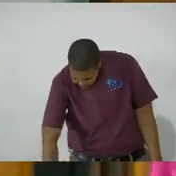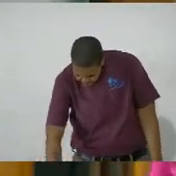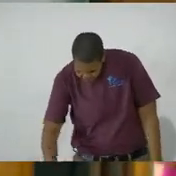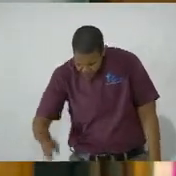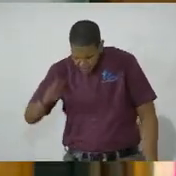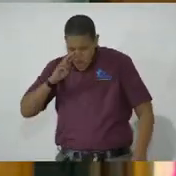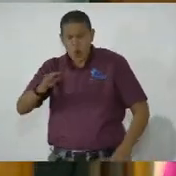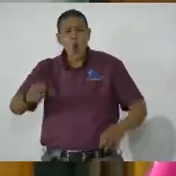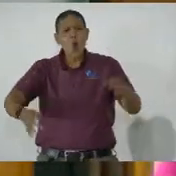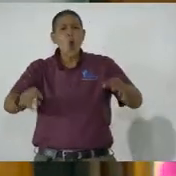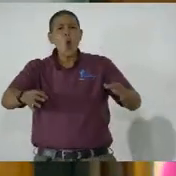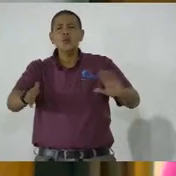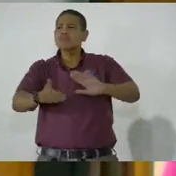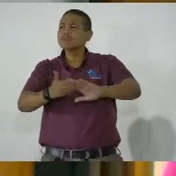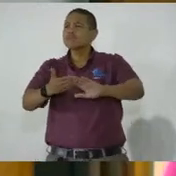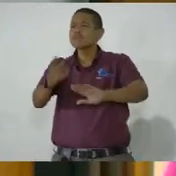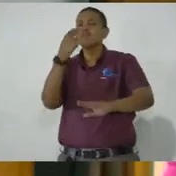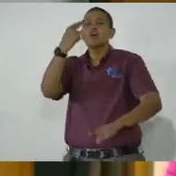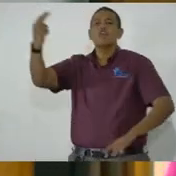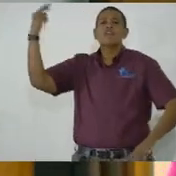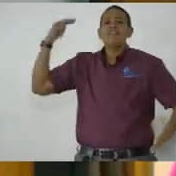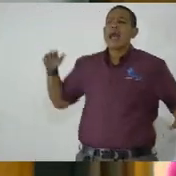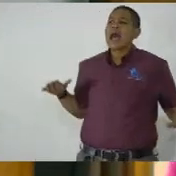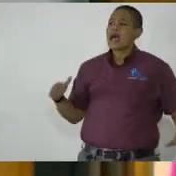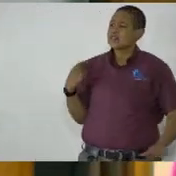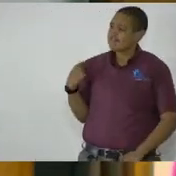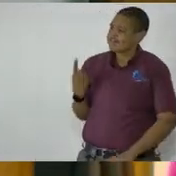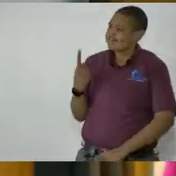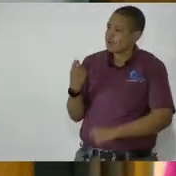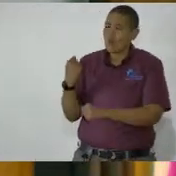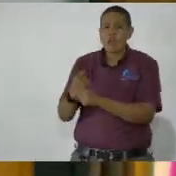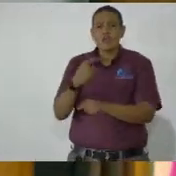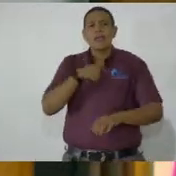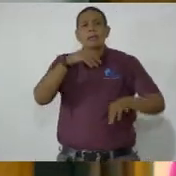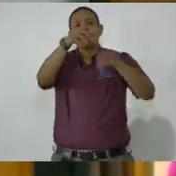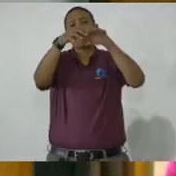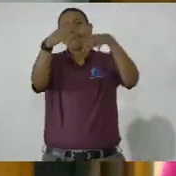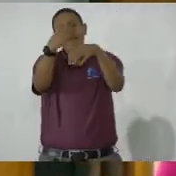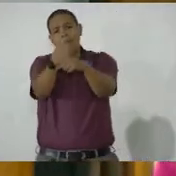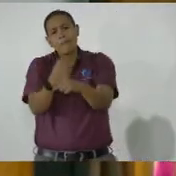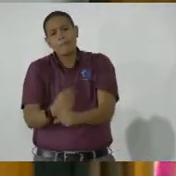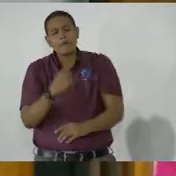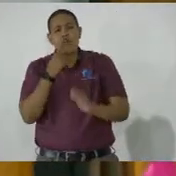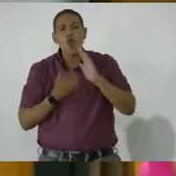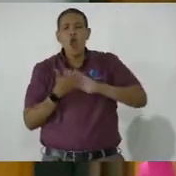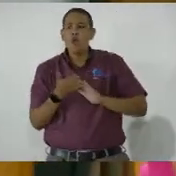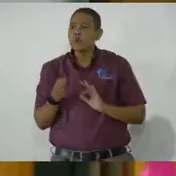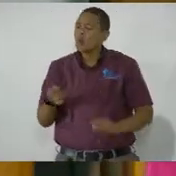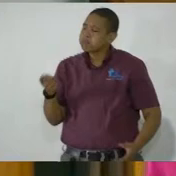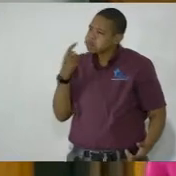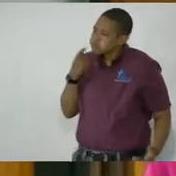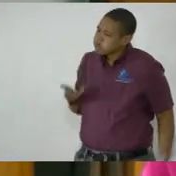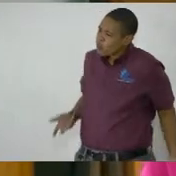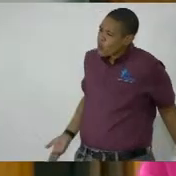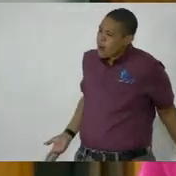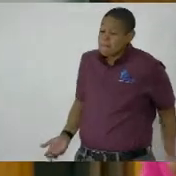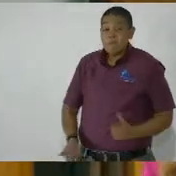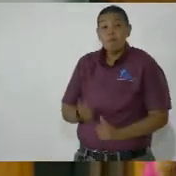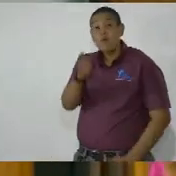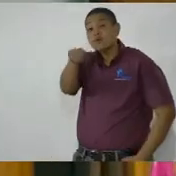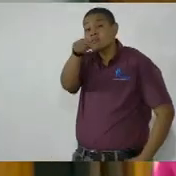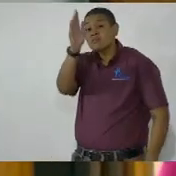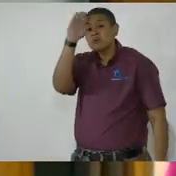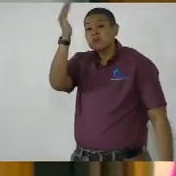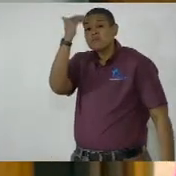on the activities of the past year, I begin with highlights on the operation of the courts. Most of us, Madam Speaker, would